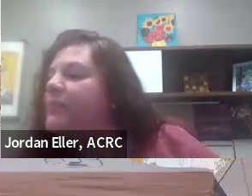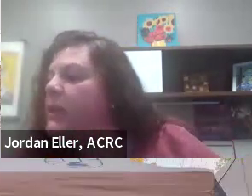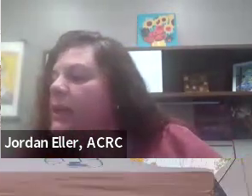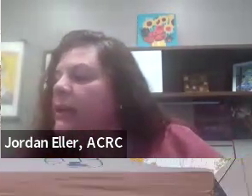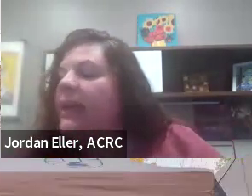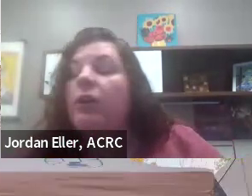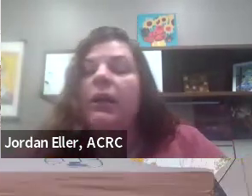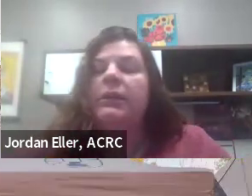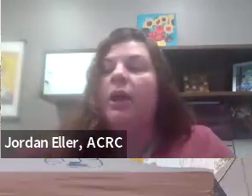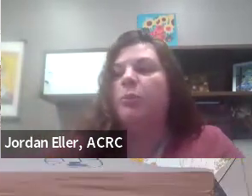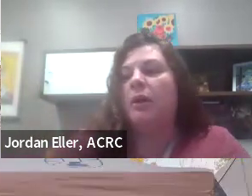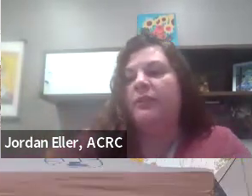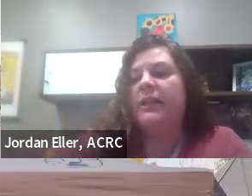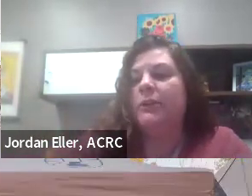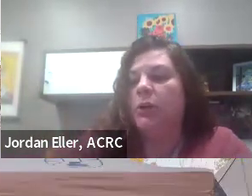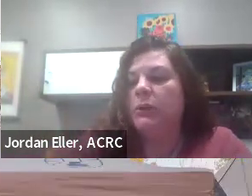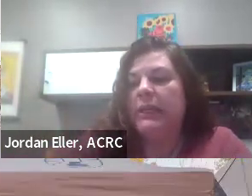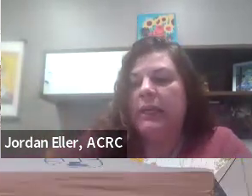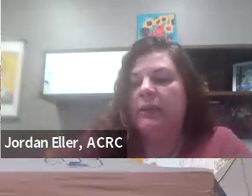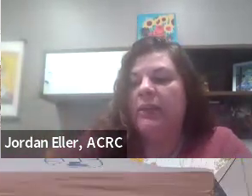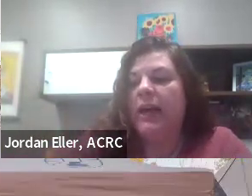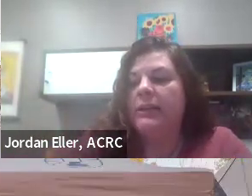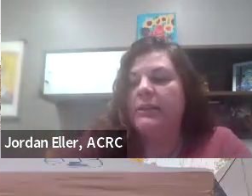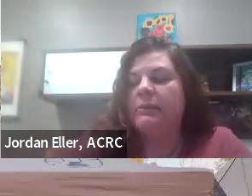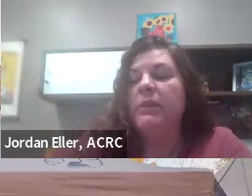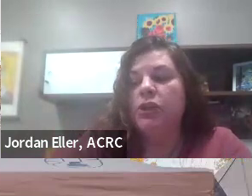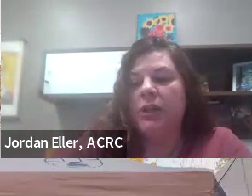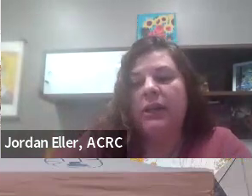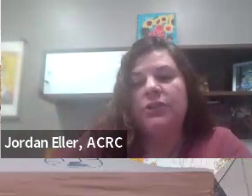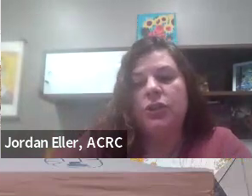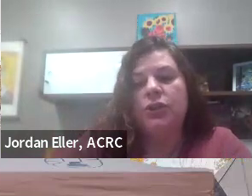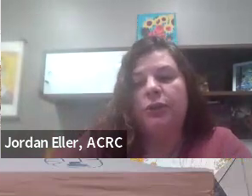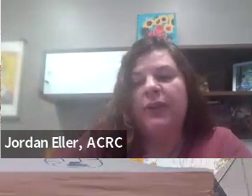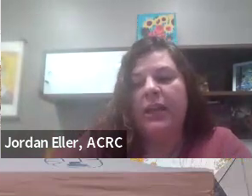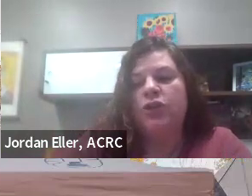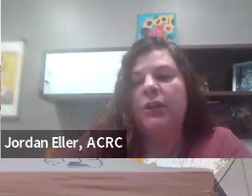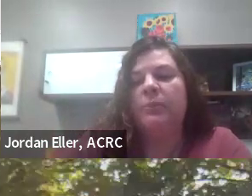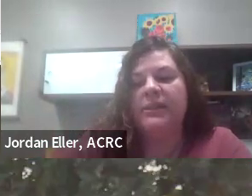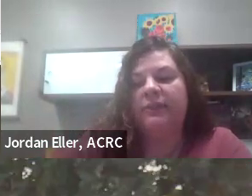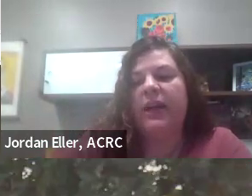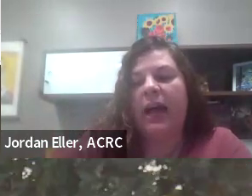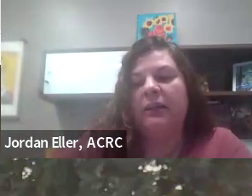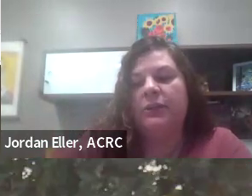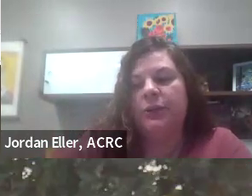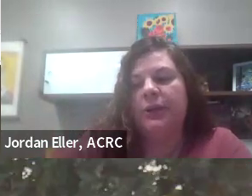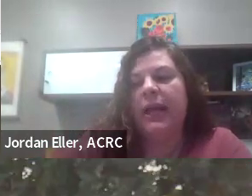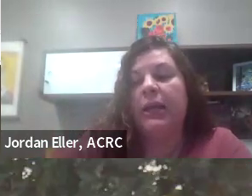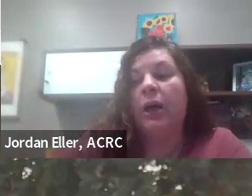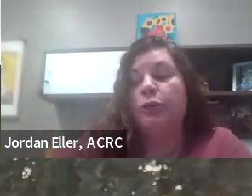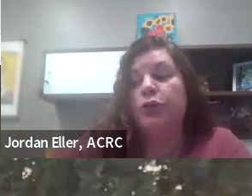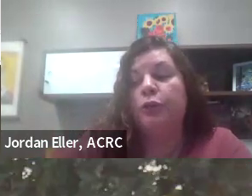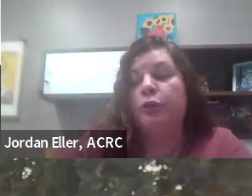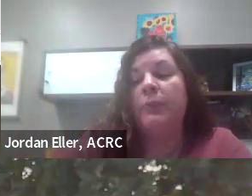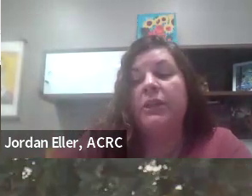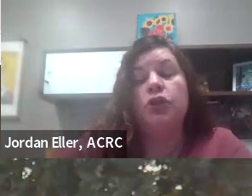they are a nonprofit here locally that mission is to serve Asian and Pacific Islander